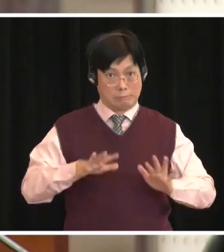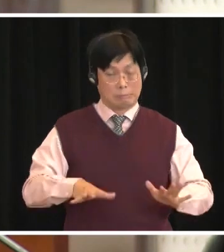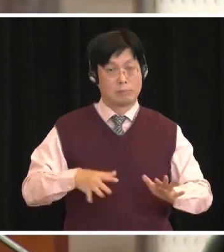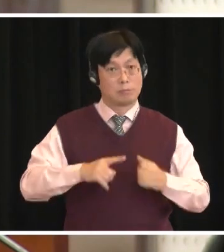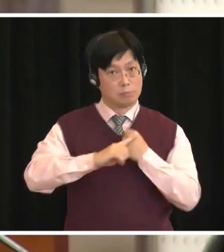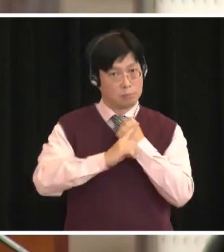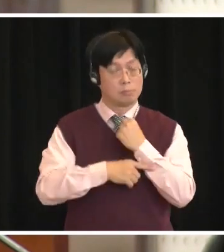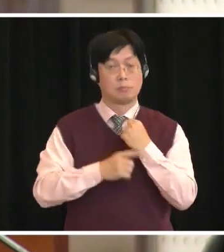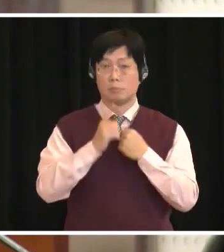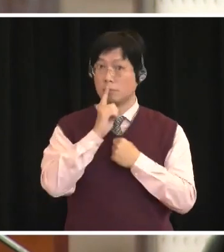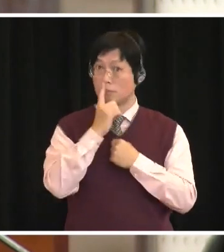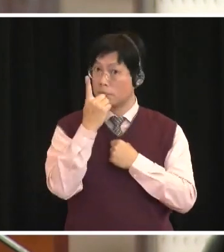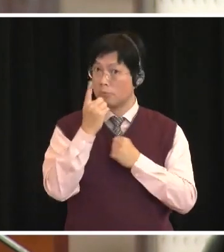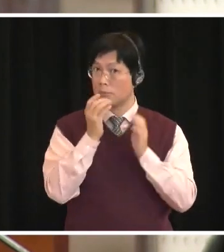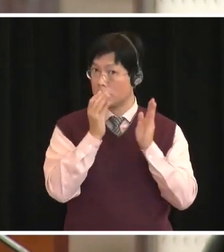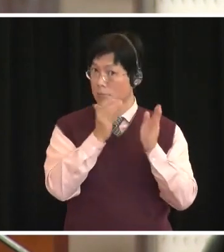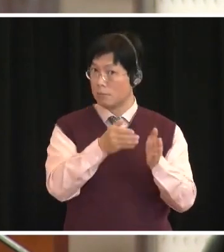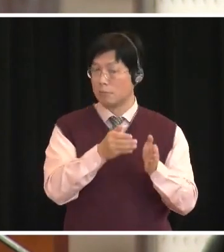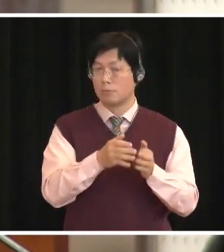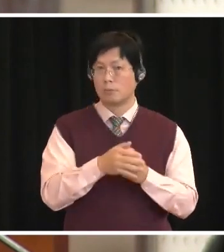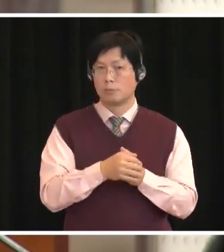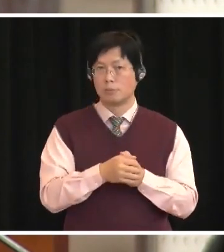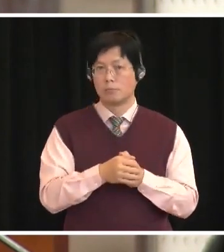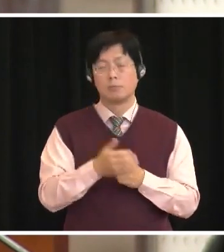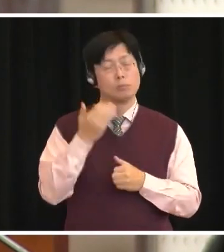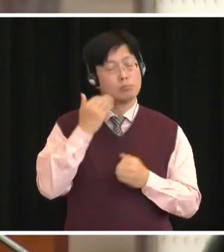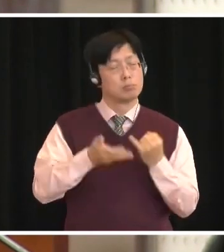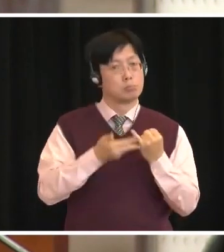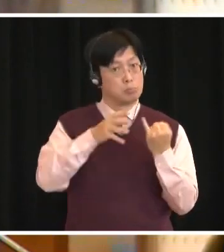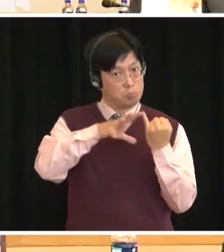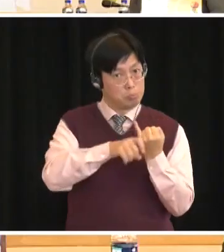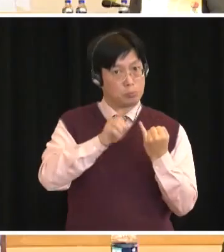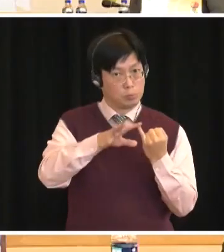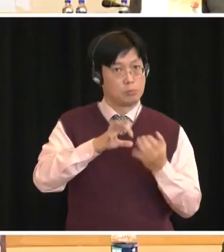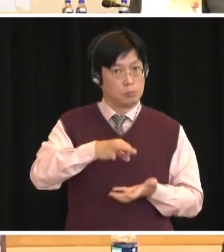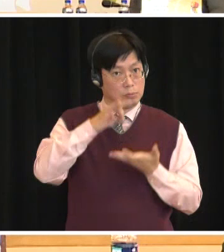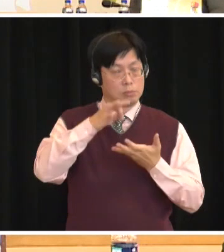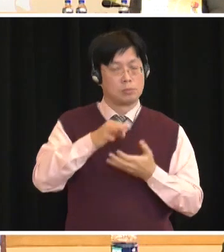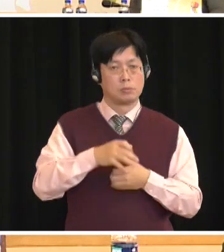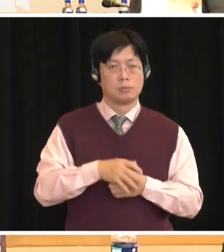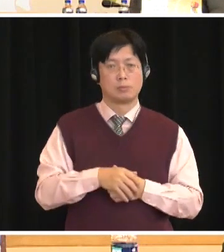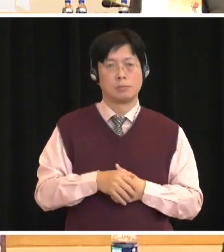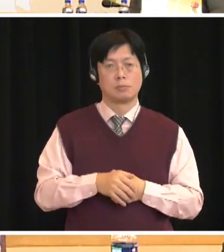or not everything will be video and audio recorded,